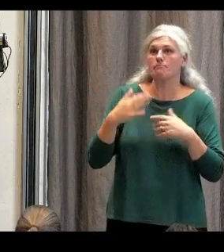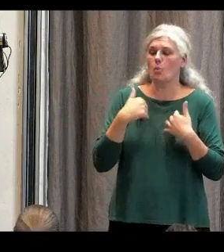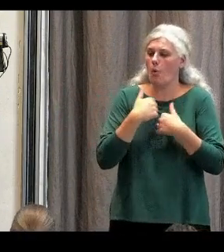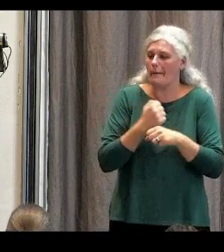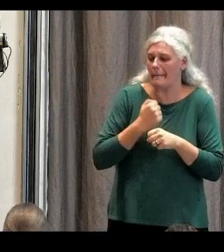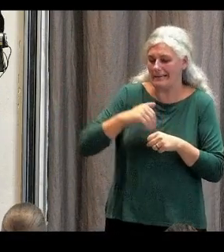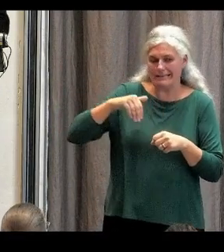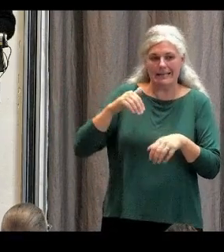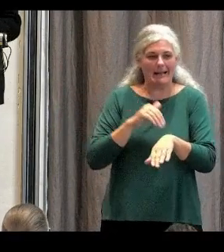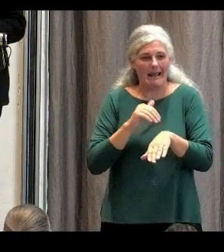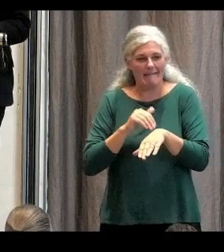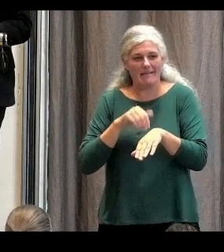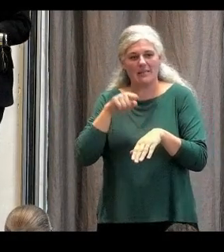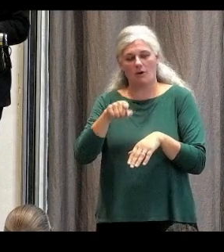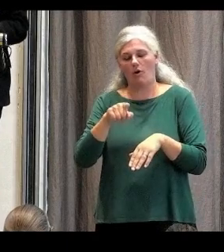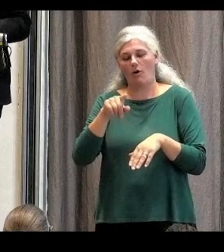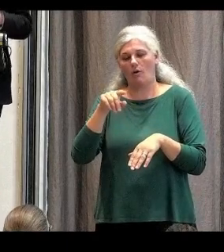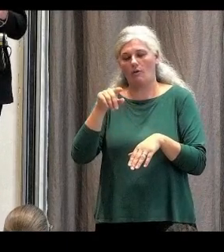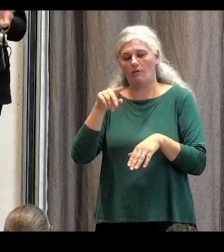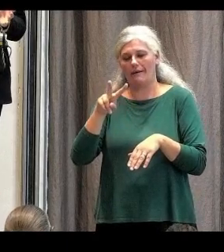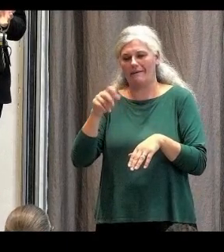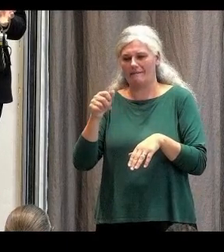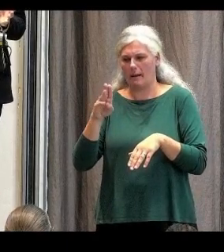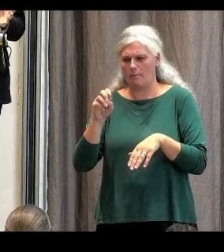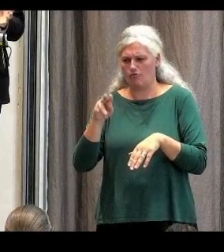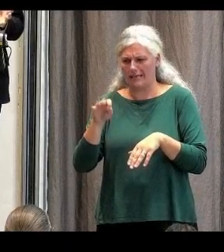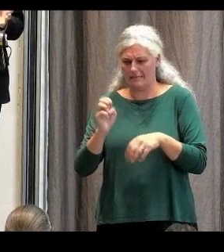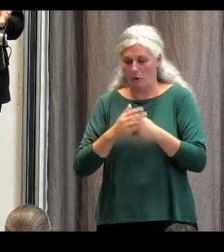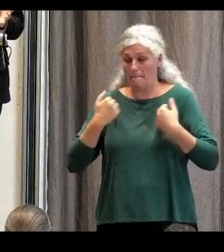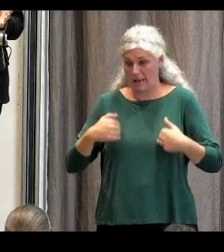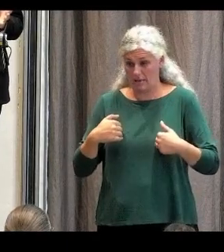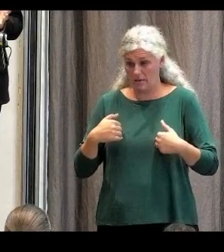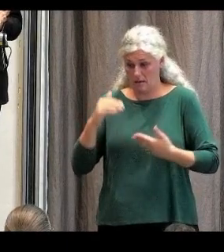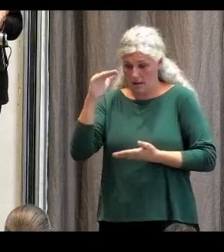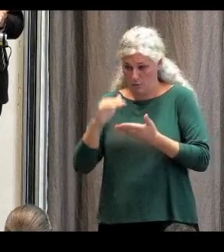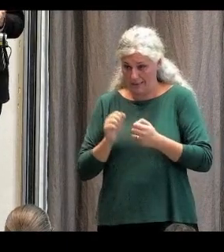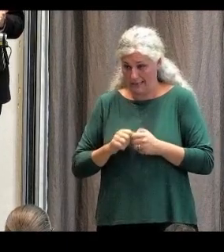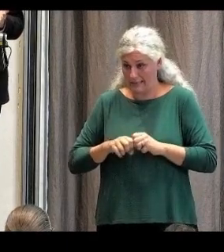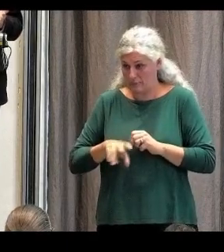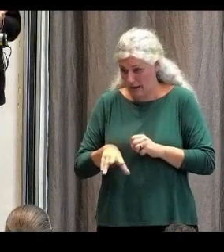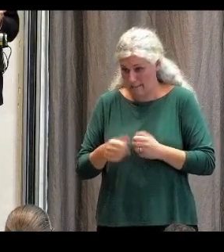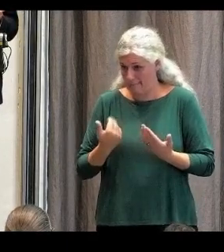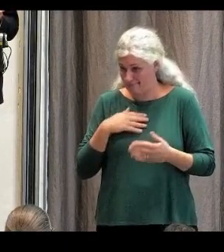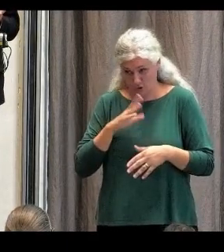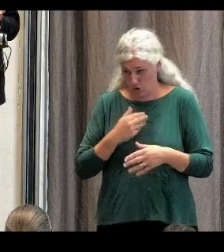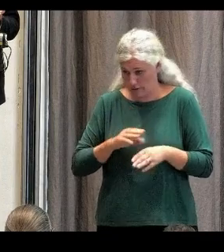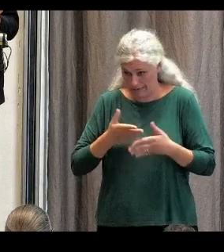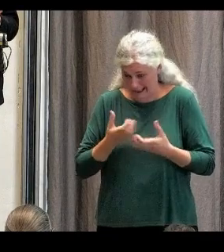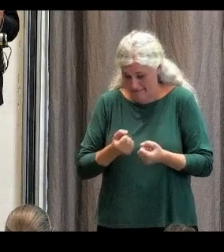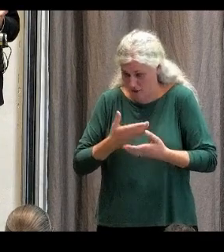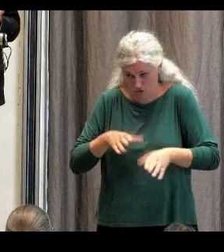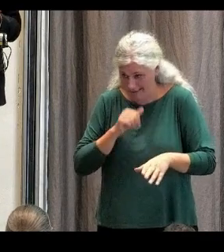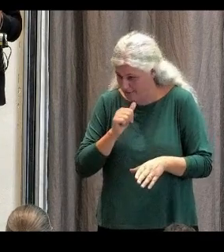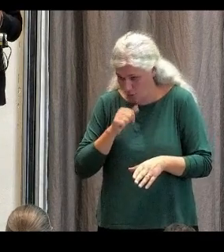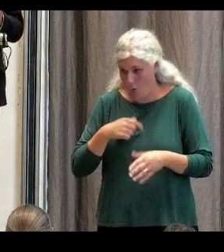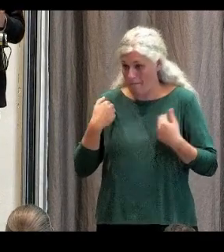the effect of sodium valproate for men. We've known for a long time that it reduces male fertility. We don't actually